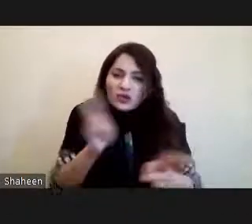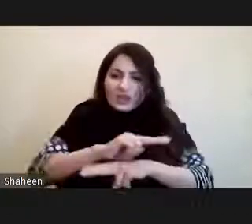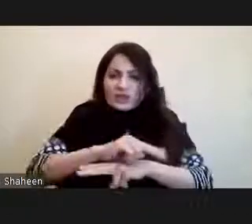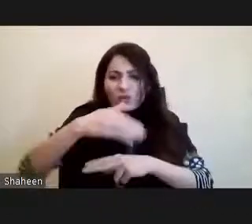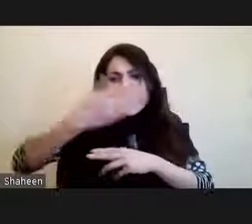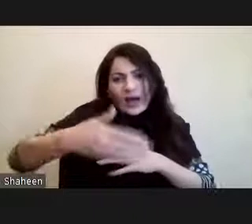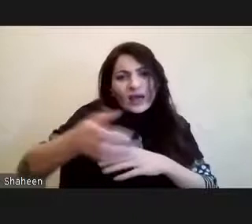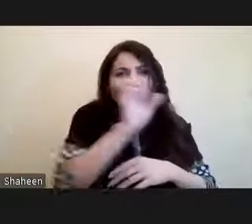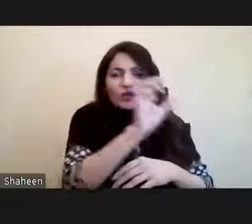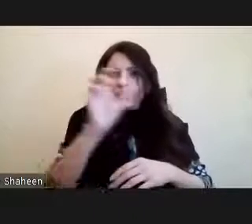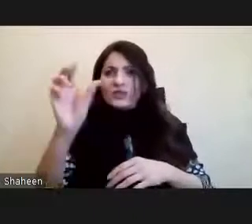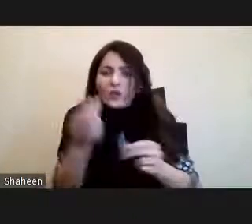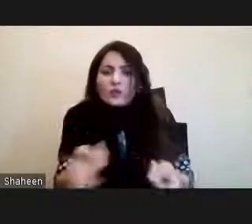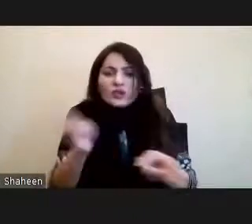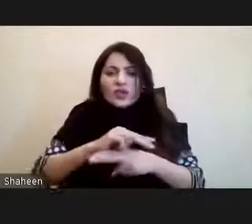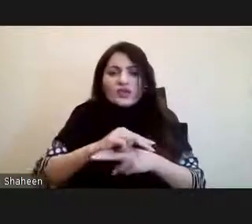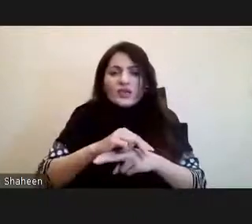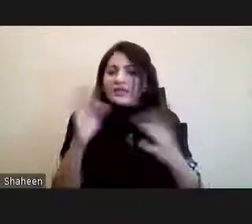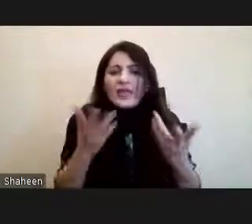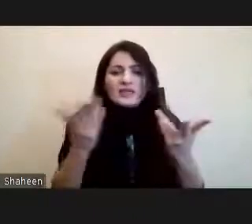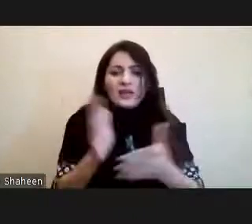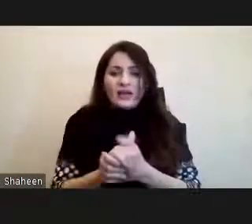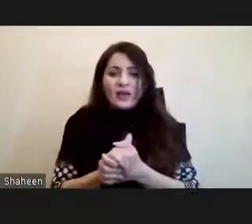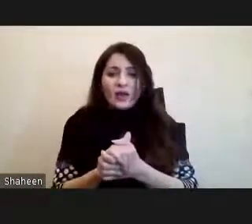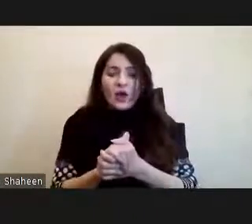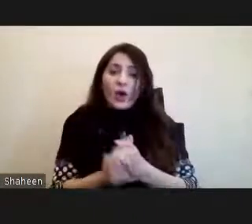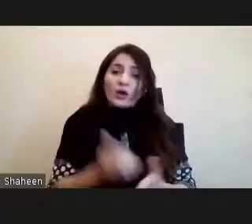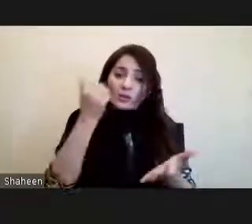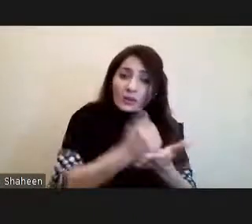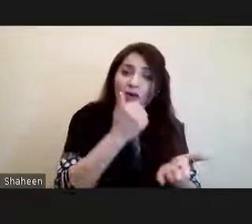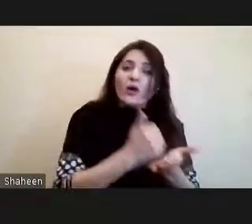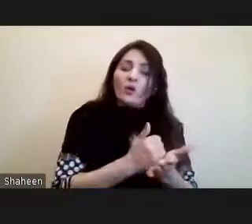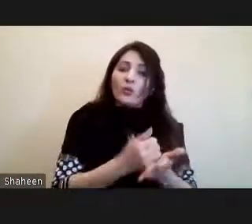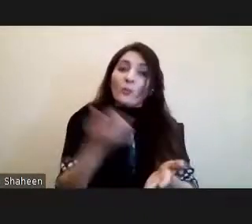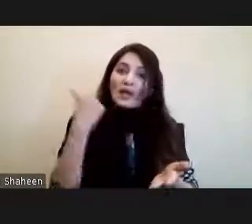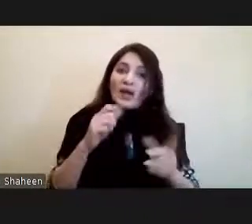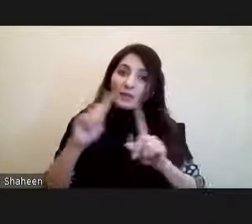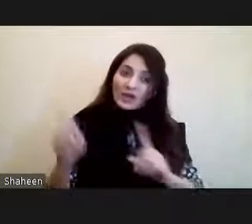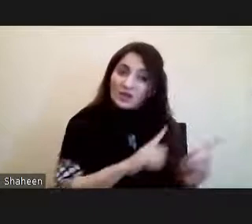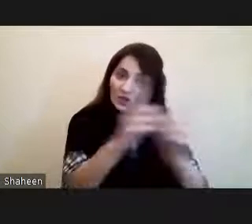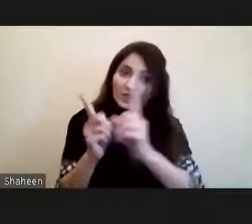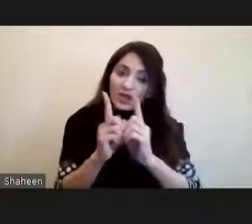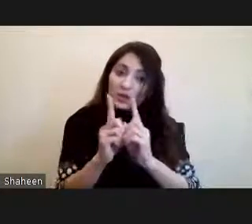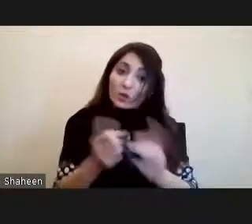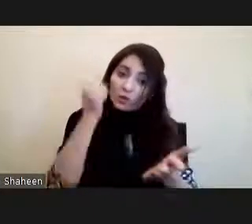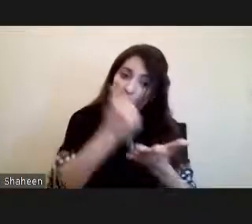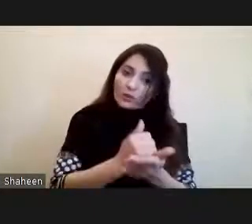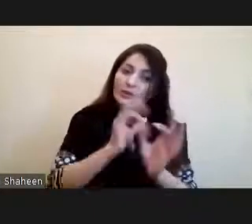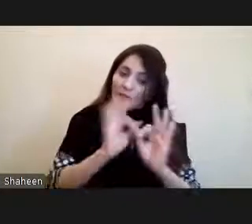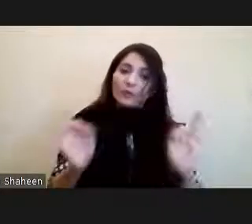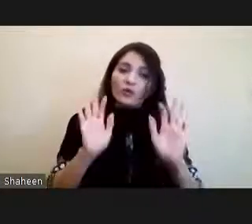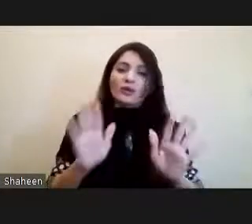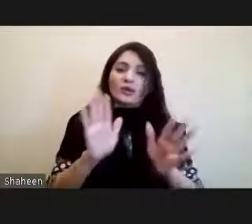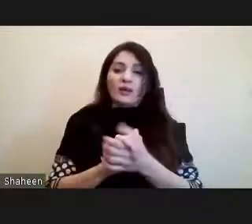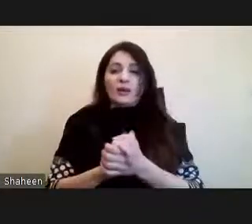decisions we've made. Our portal communication device turns out to be well suited to address this need. It has a built-in camera system that